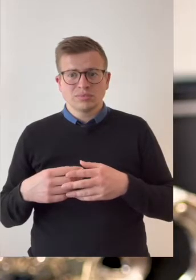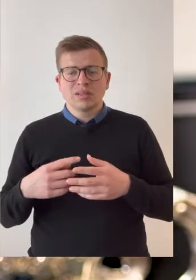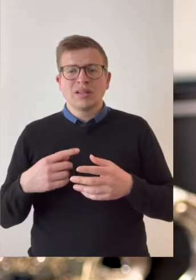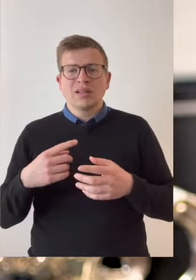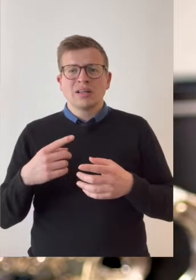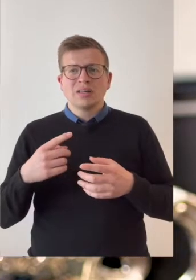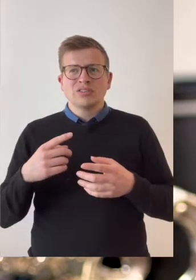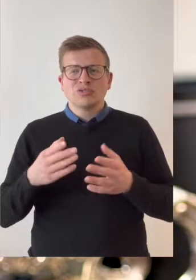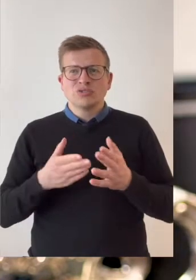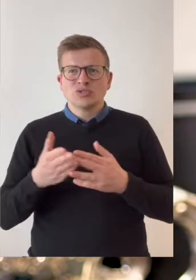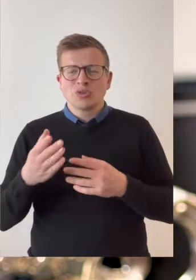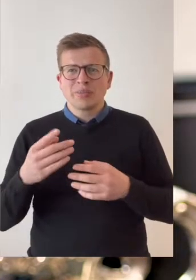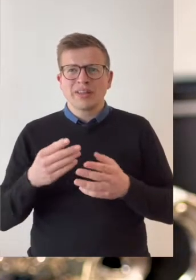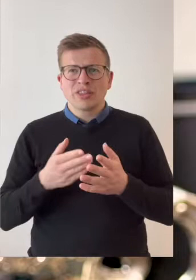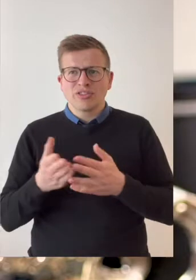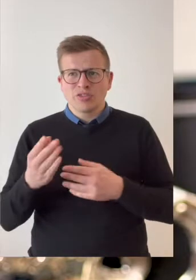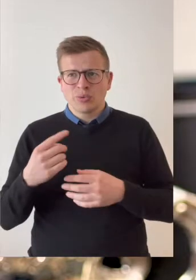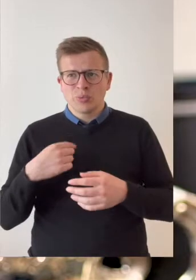Took me through to